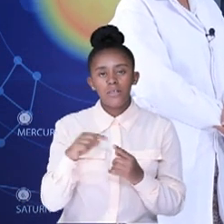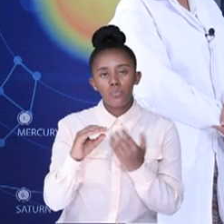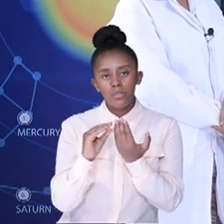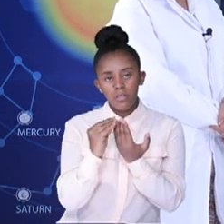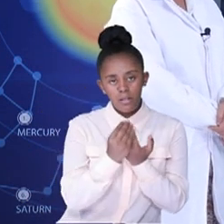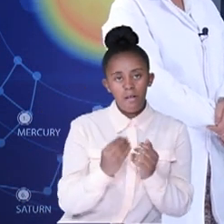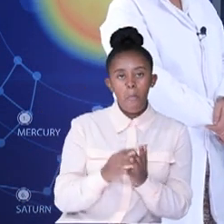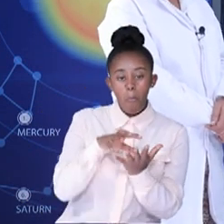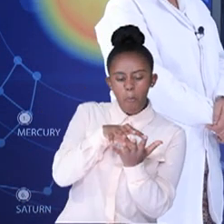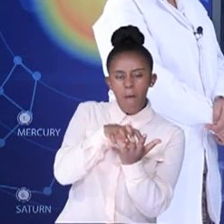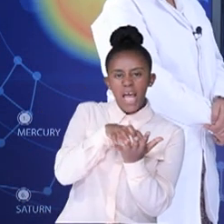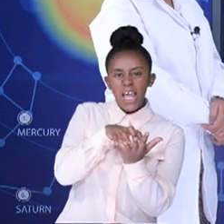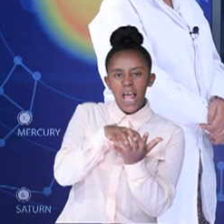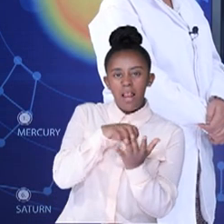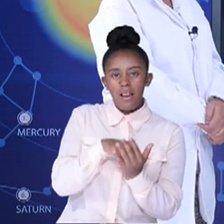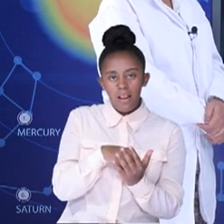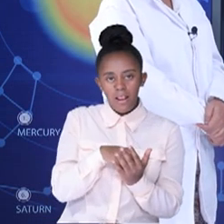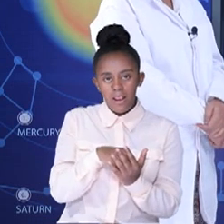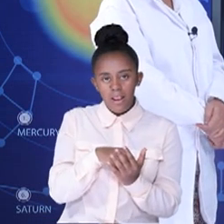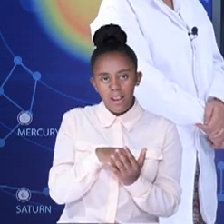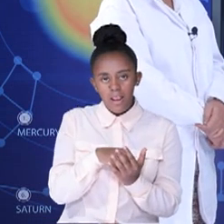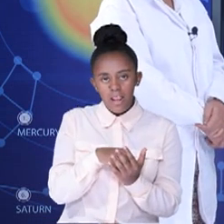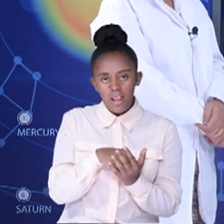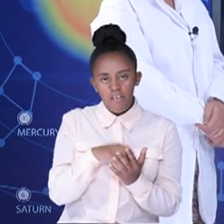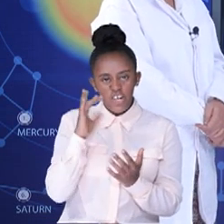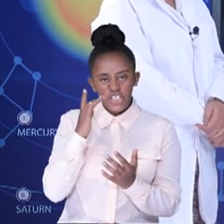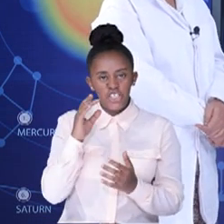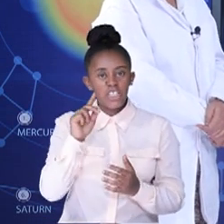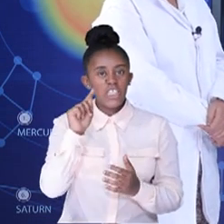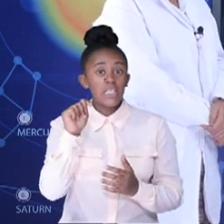treat bacterial infections like TB.